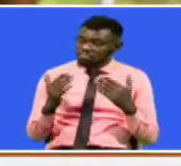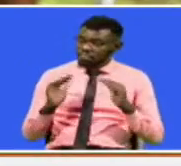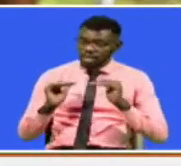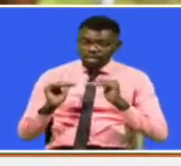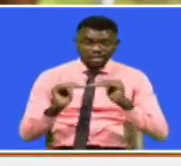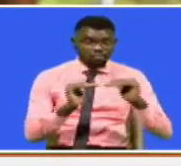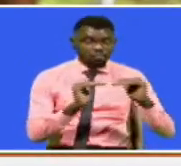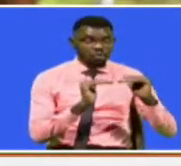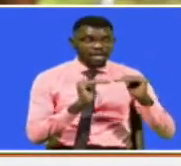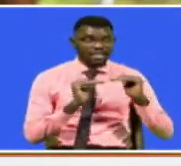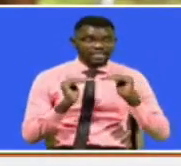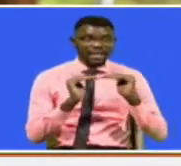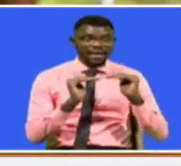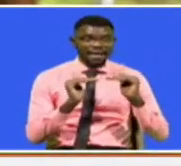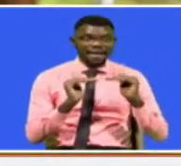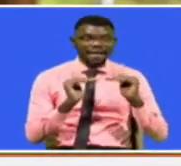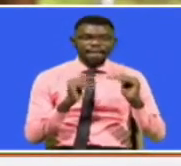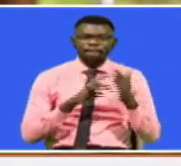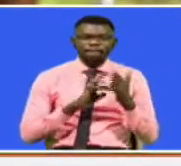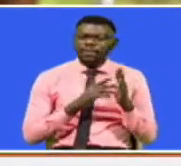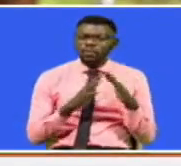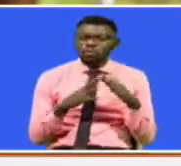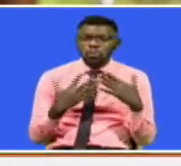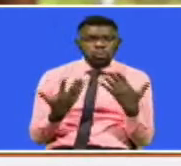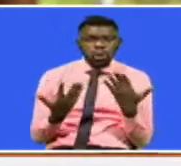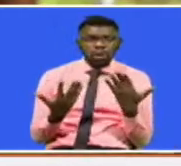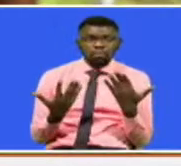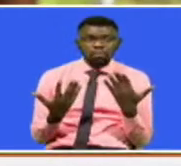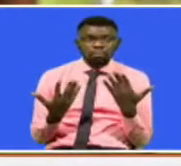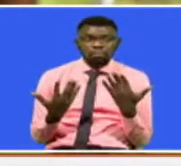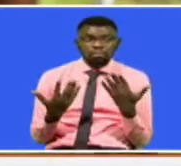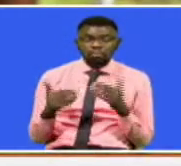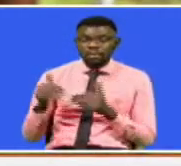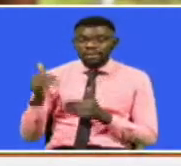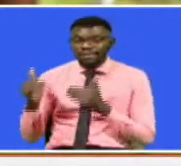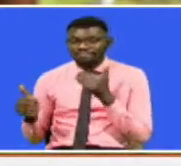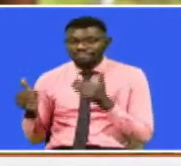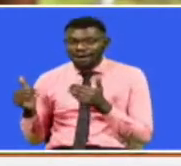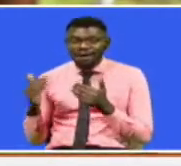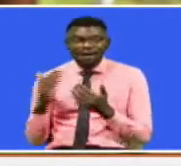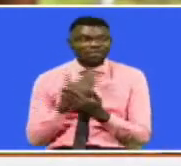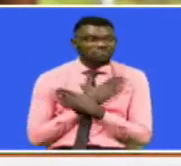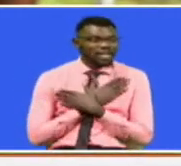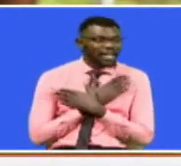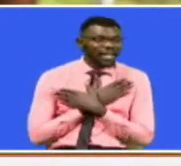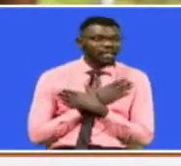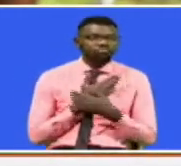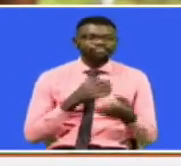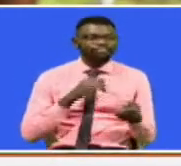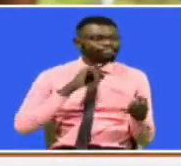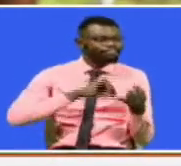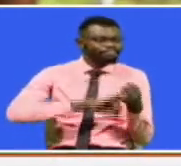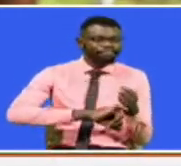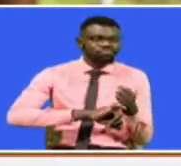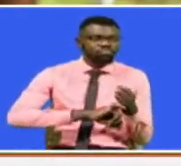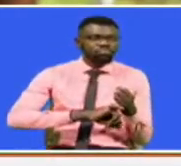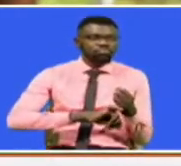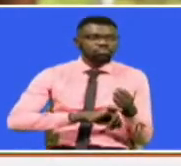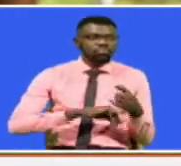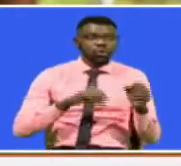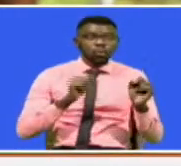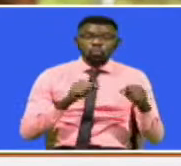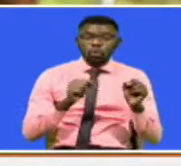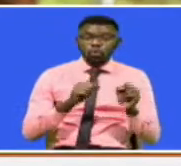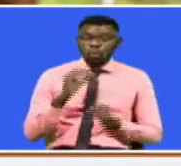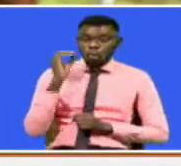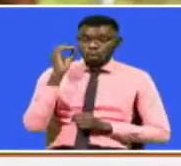Democracy is that your neighbor, your friend, your colleague, even your spouse can have a different